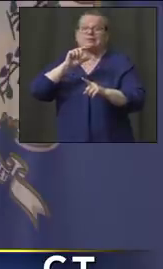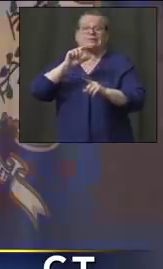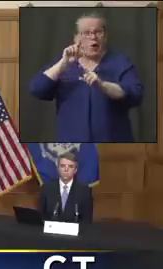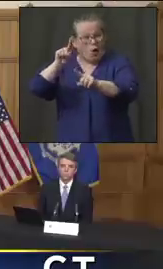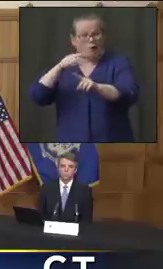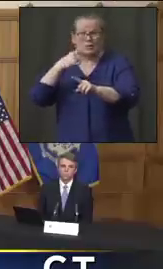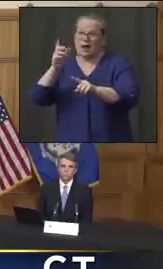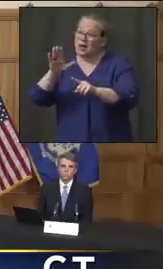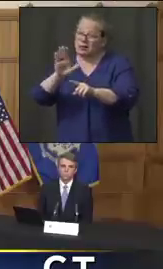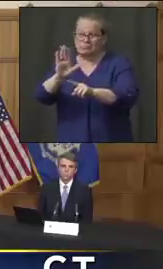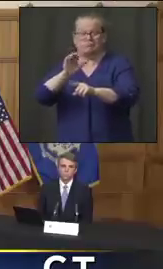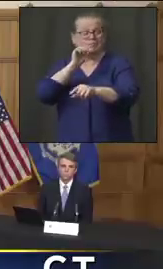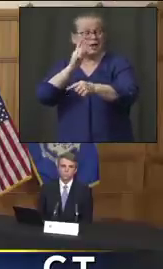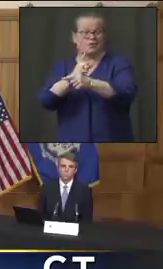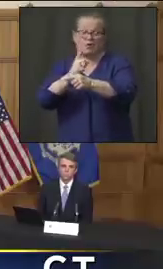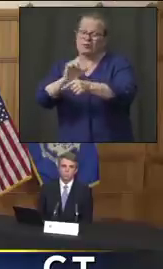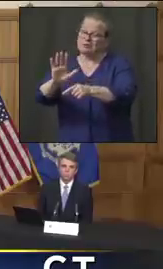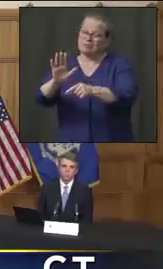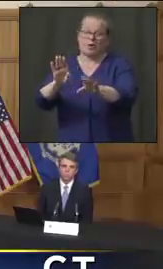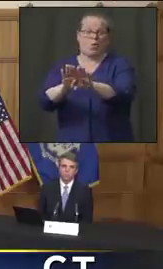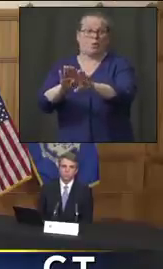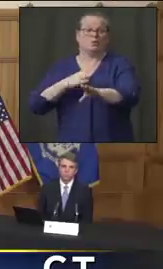Move along next to the Connecticut Mirror.